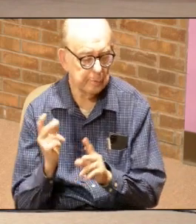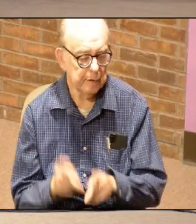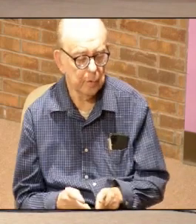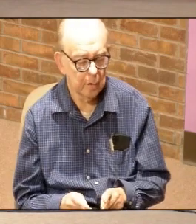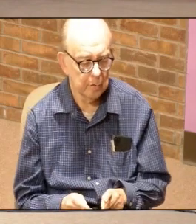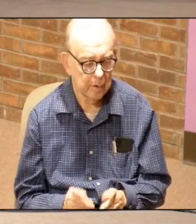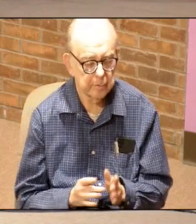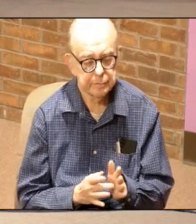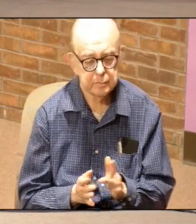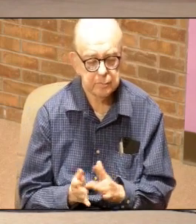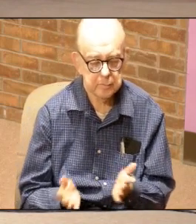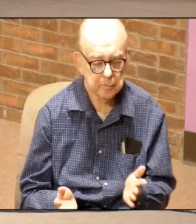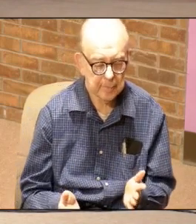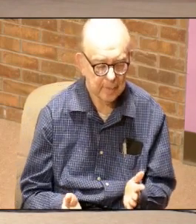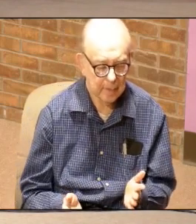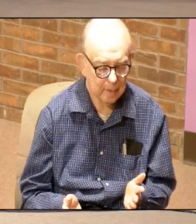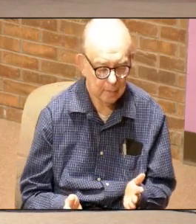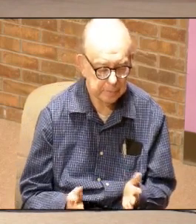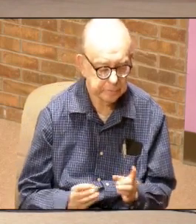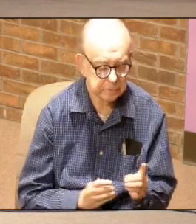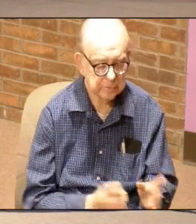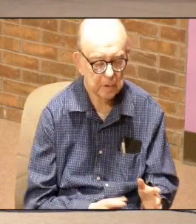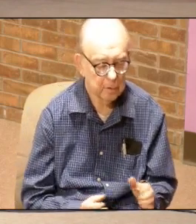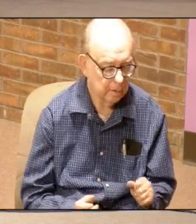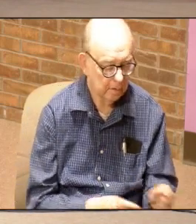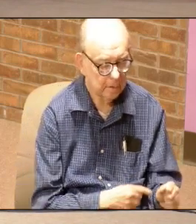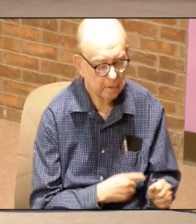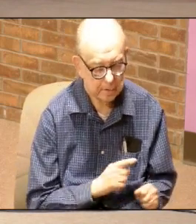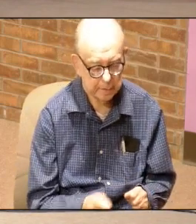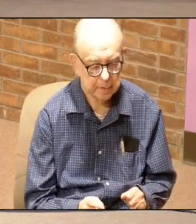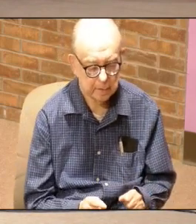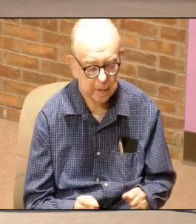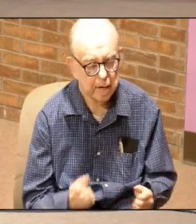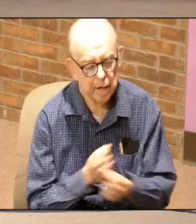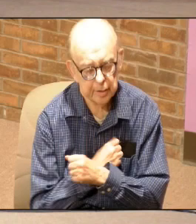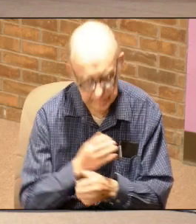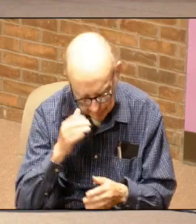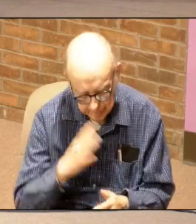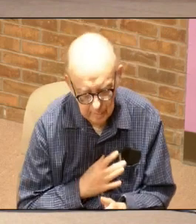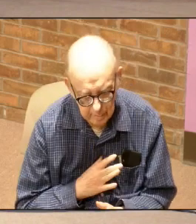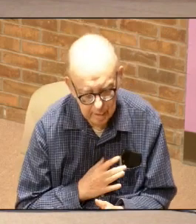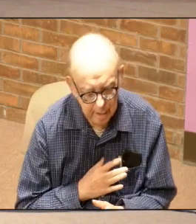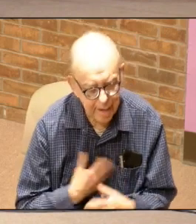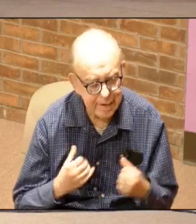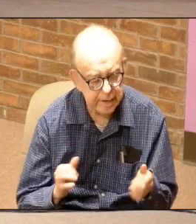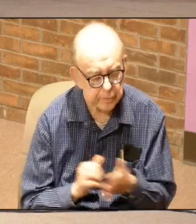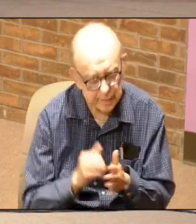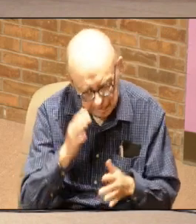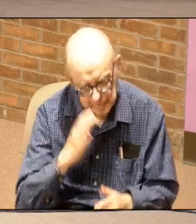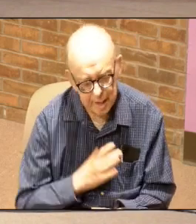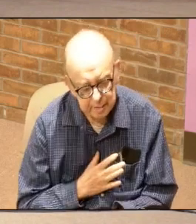else. And Jesus pushes his disciples back and goes and hugs the guy and heals him.